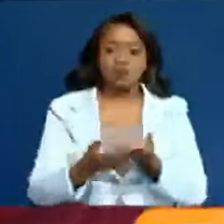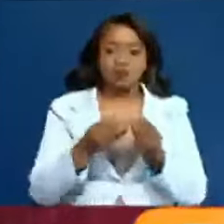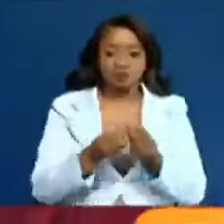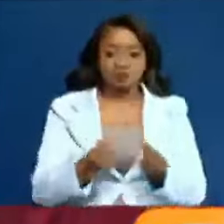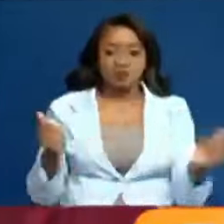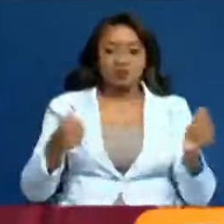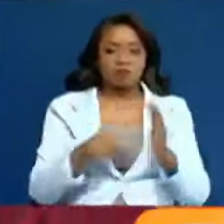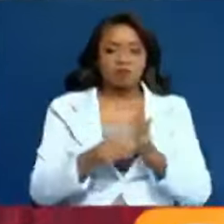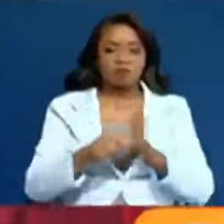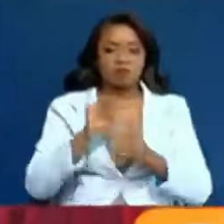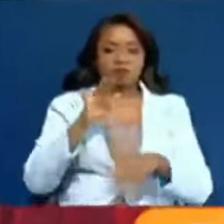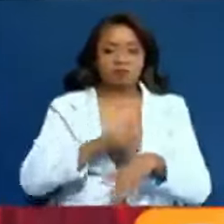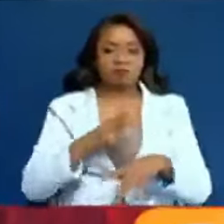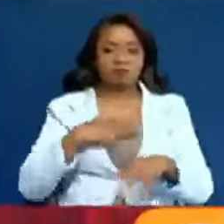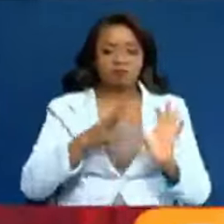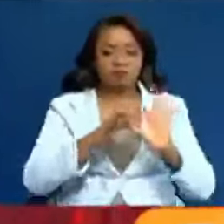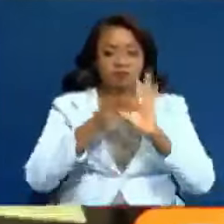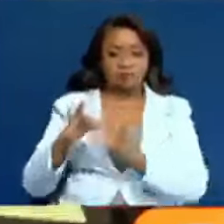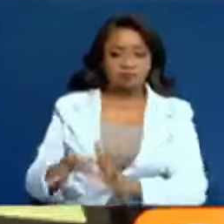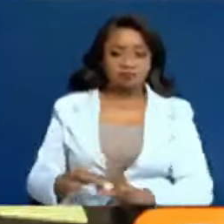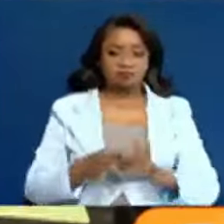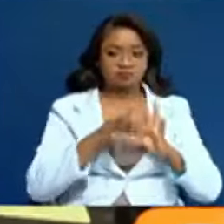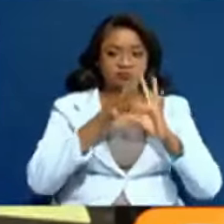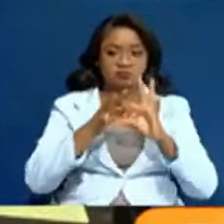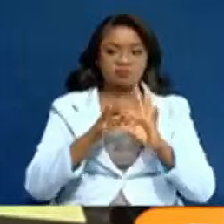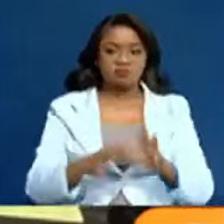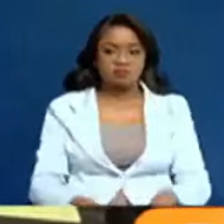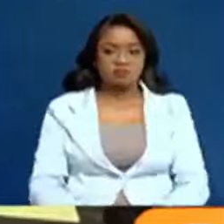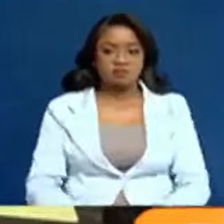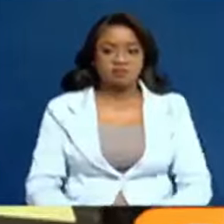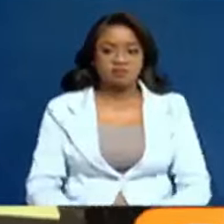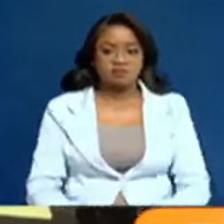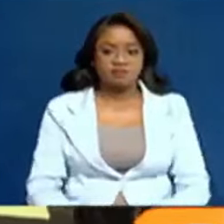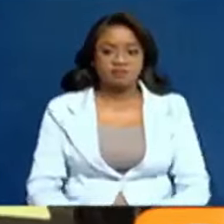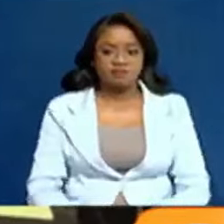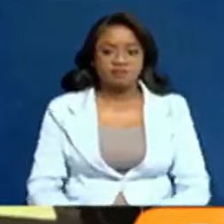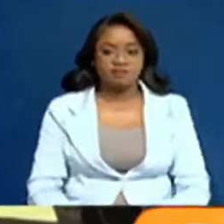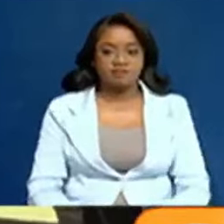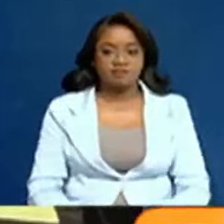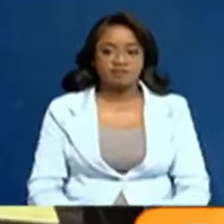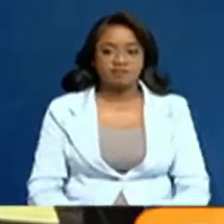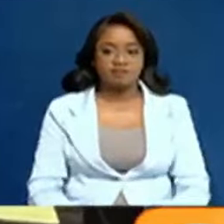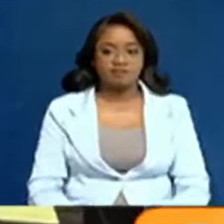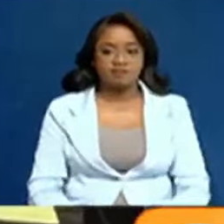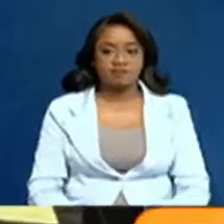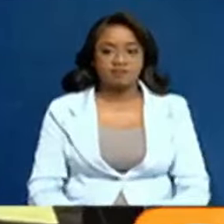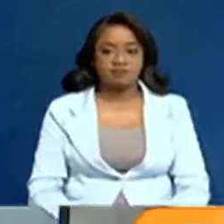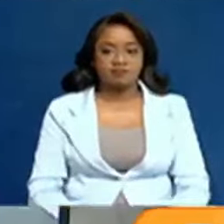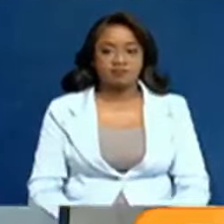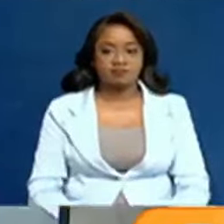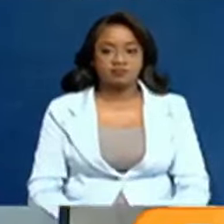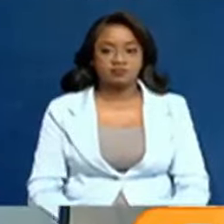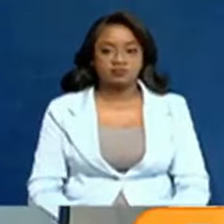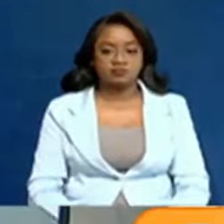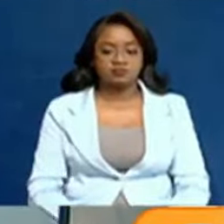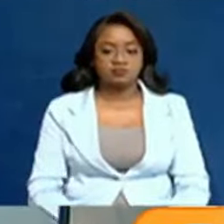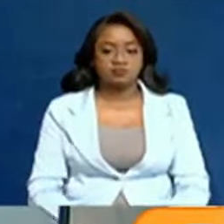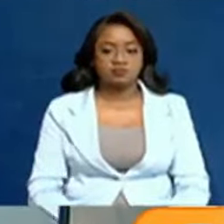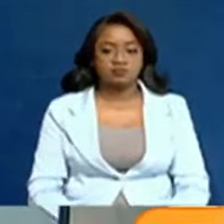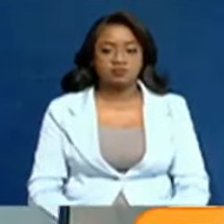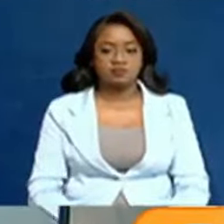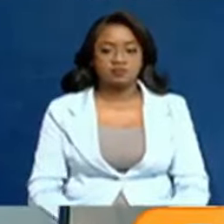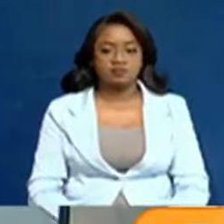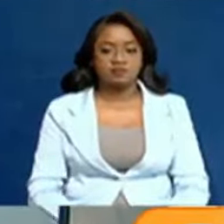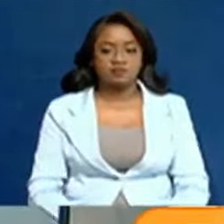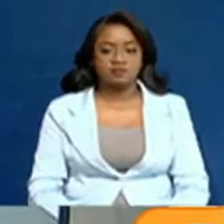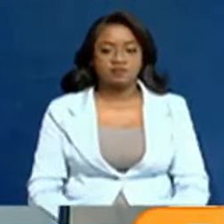issues bedeviling the coalition. Melita Oletenges, Citizen TV, Nairobi. Now, the High